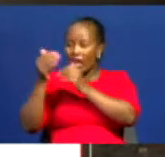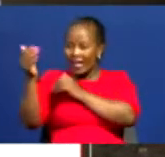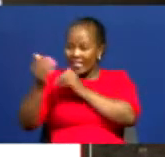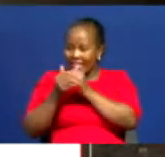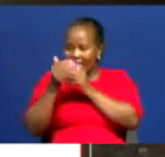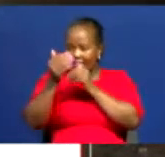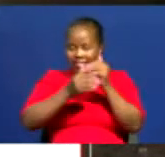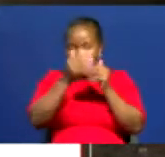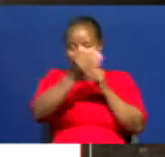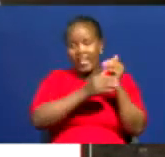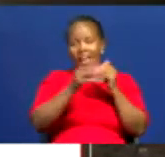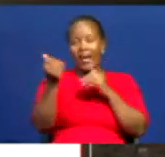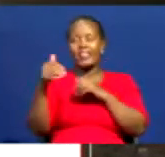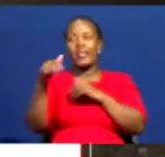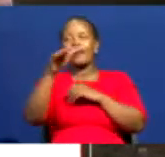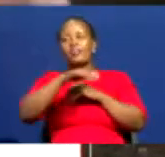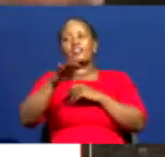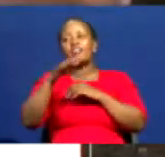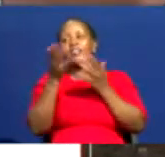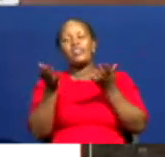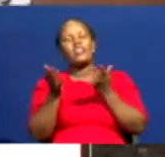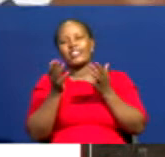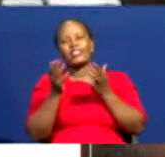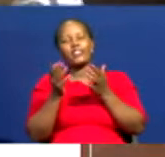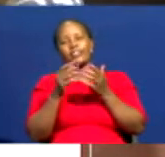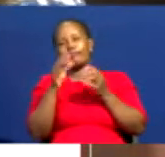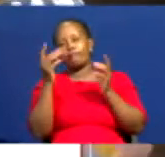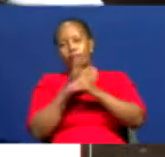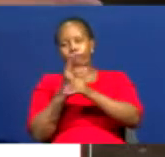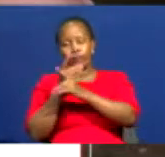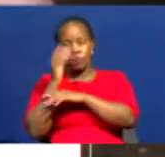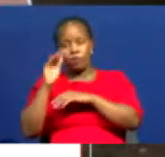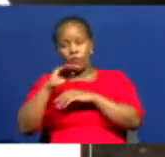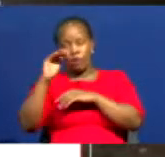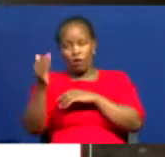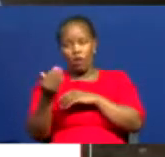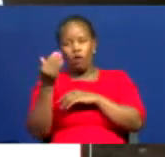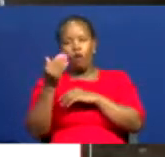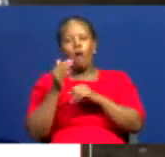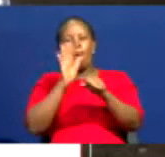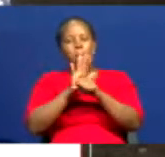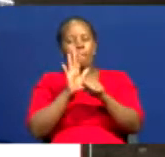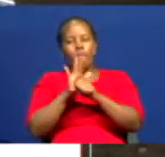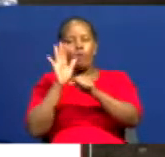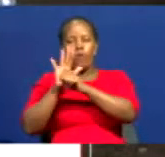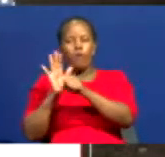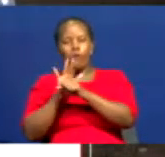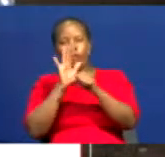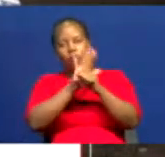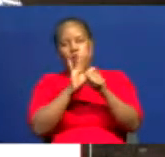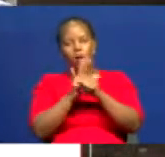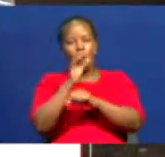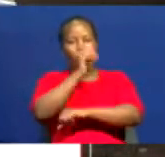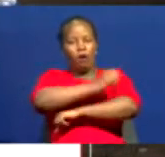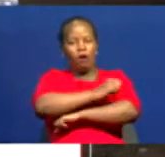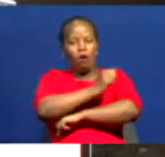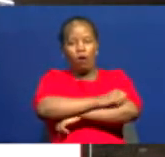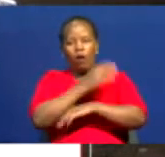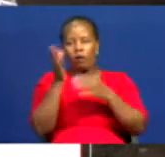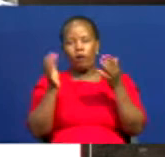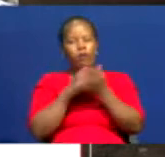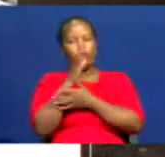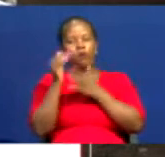Kainuk, including Lorokon, including Logum and Kakongo, various schools in Kwamoro, all of